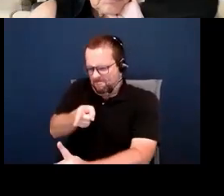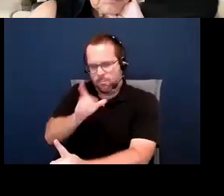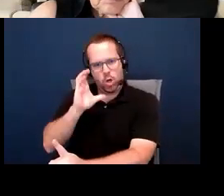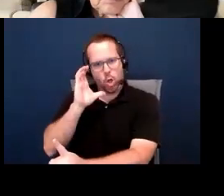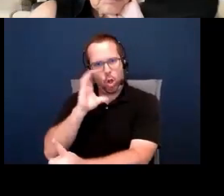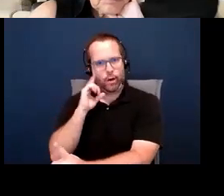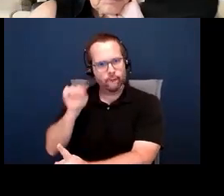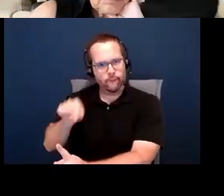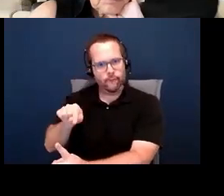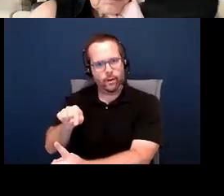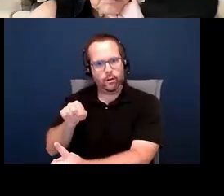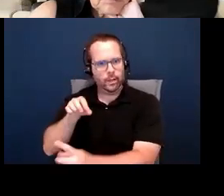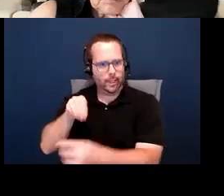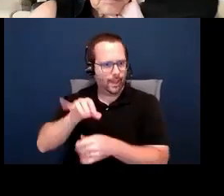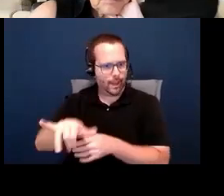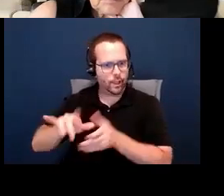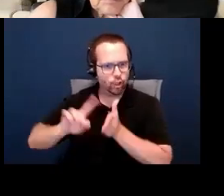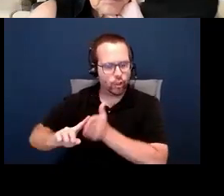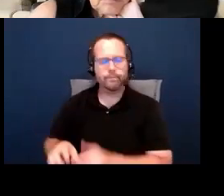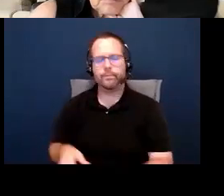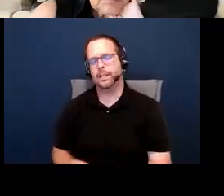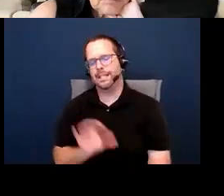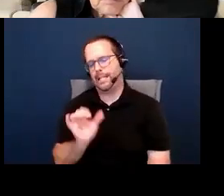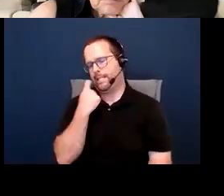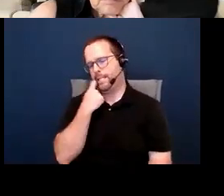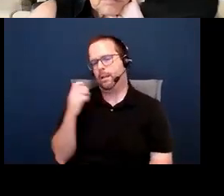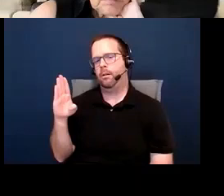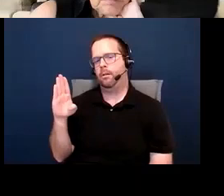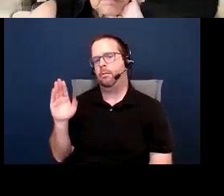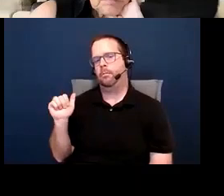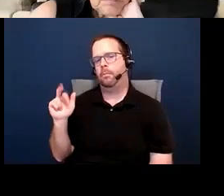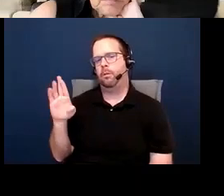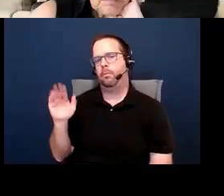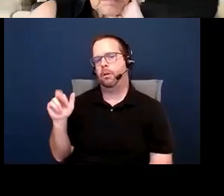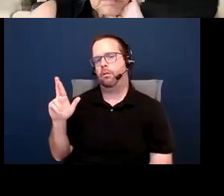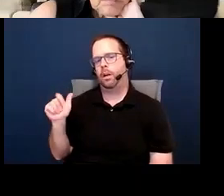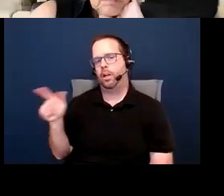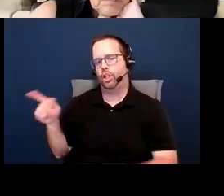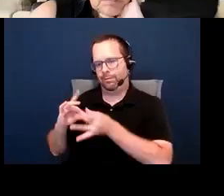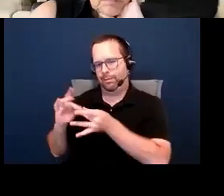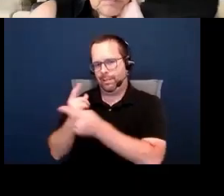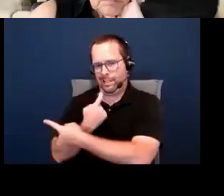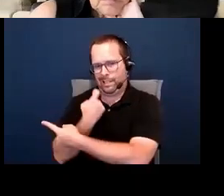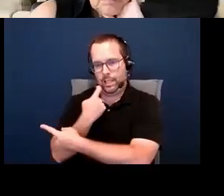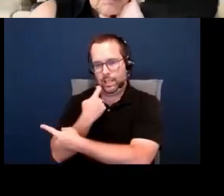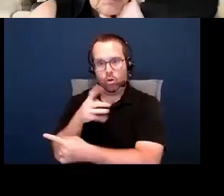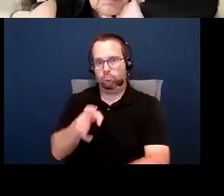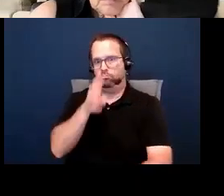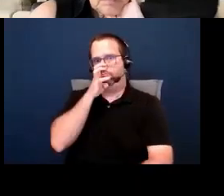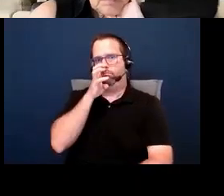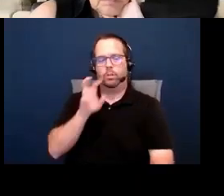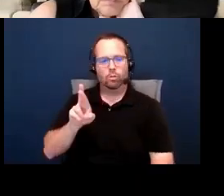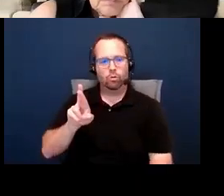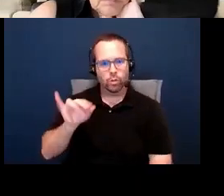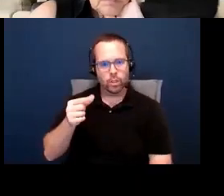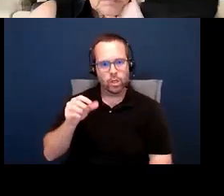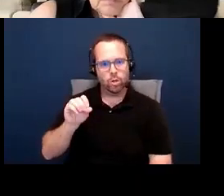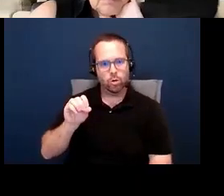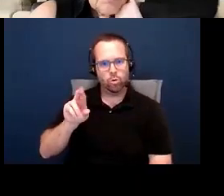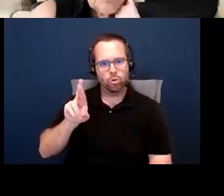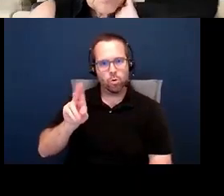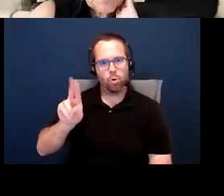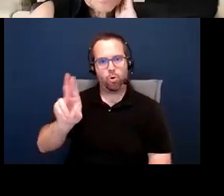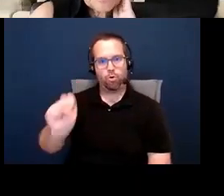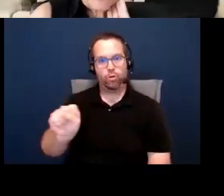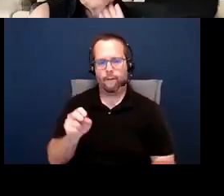just as Barbara talked about, many of the rigorous and appropriate statistical techniques that you're using in your study, it's always very important